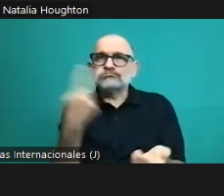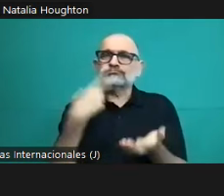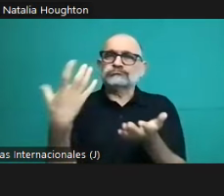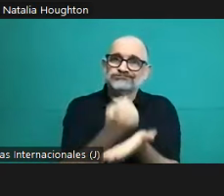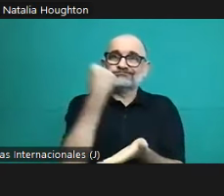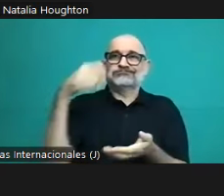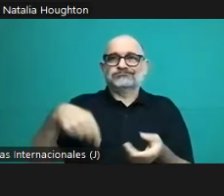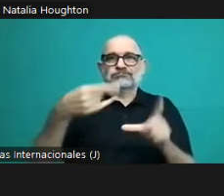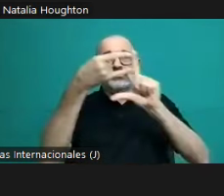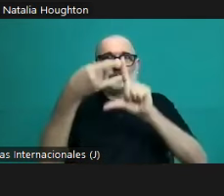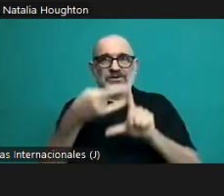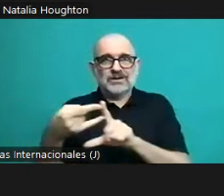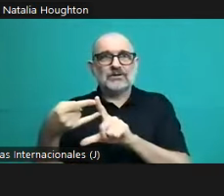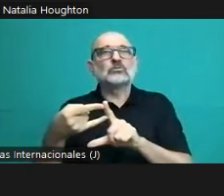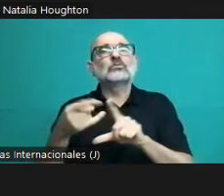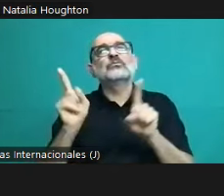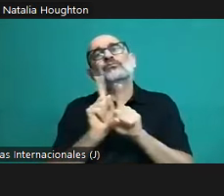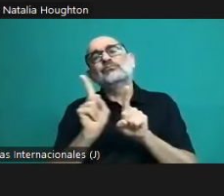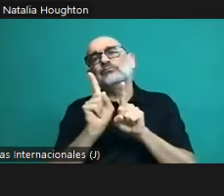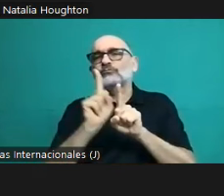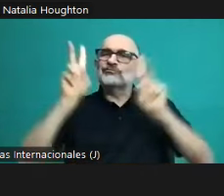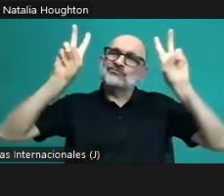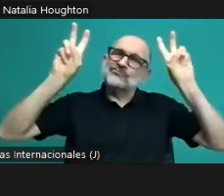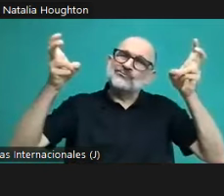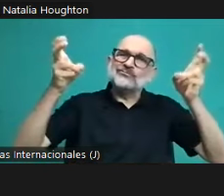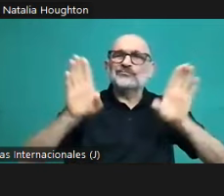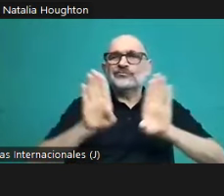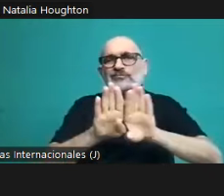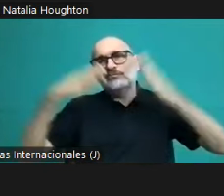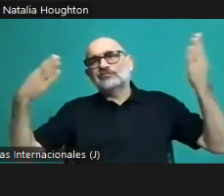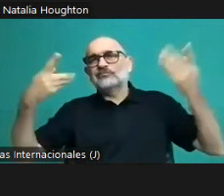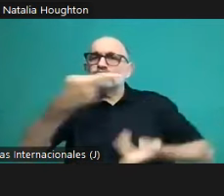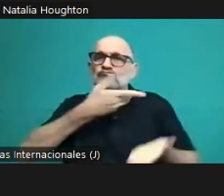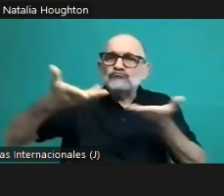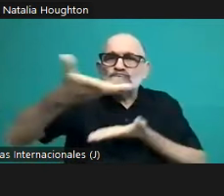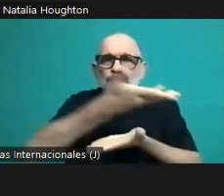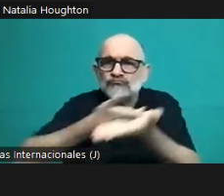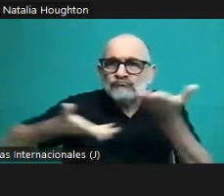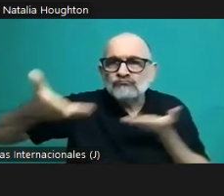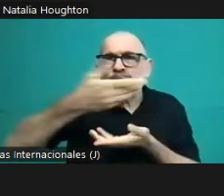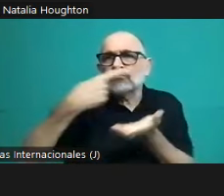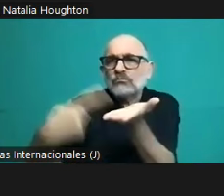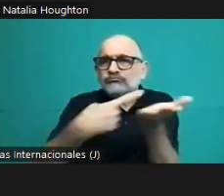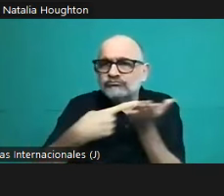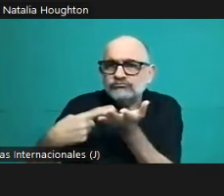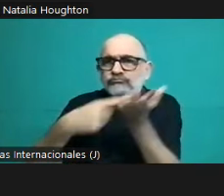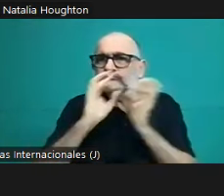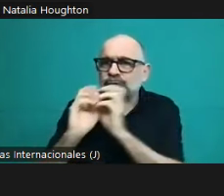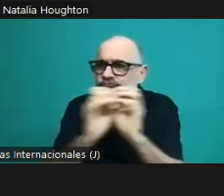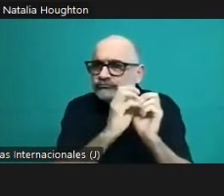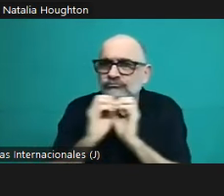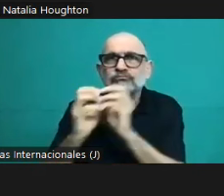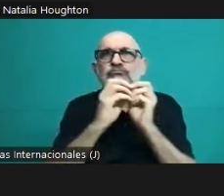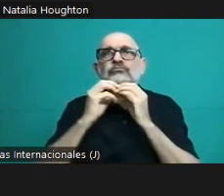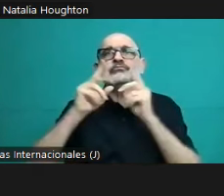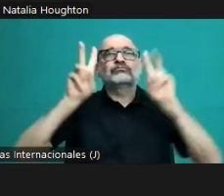as a way to open up a debate on the pillars that are central to us,